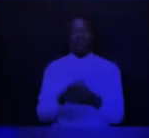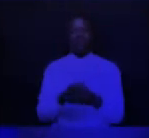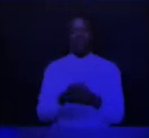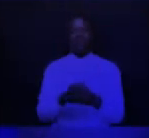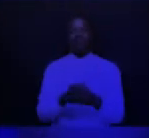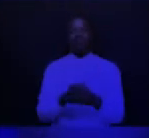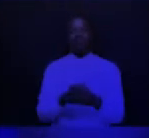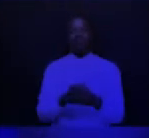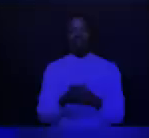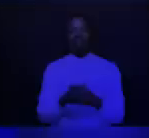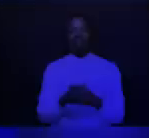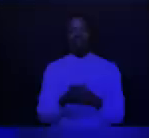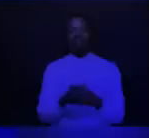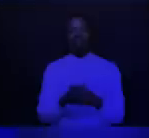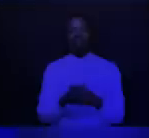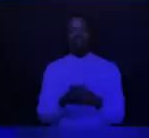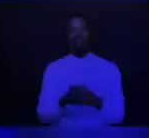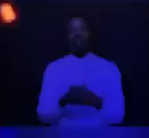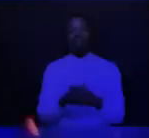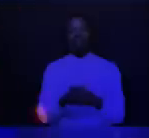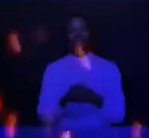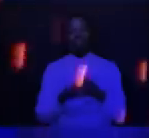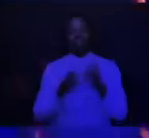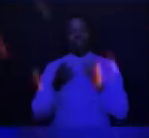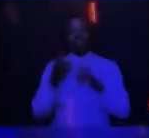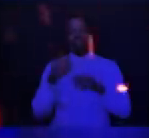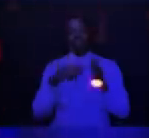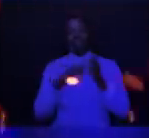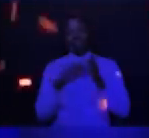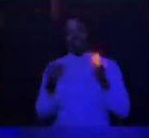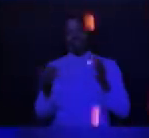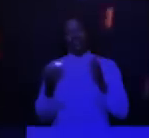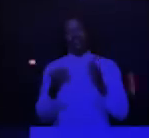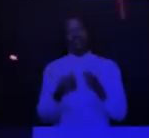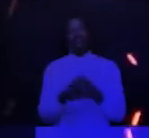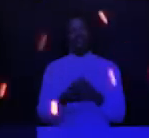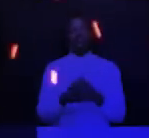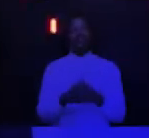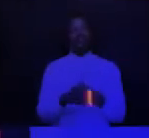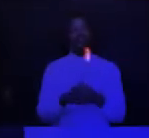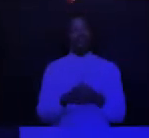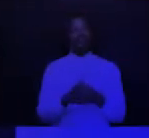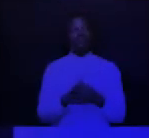Then we are going to read this.